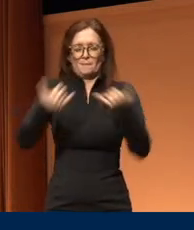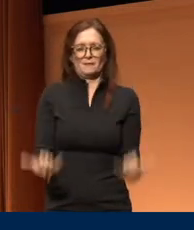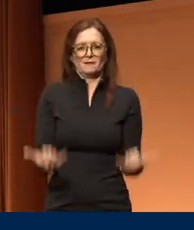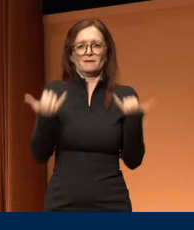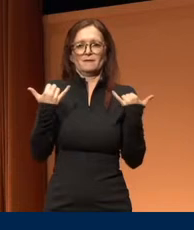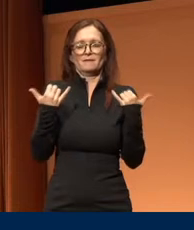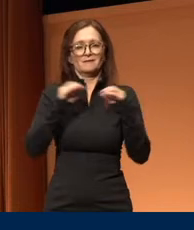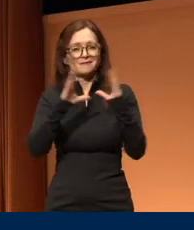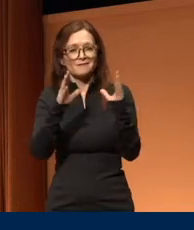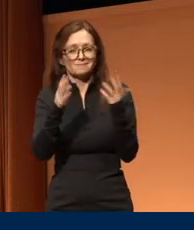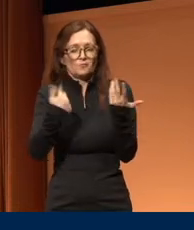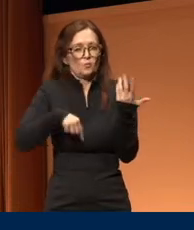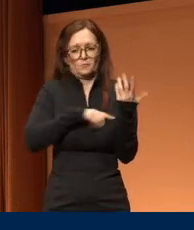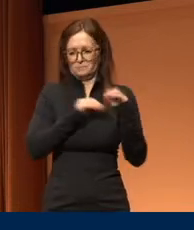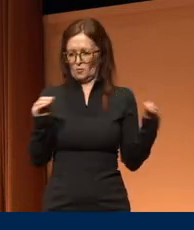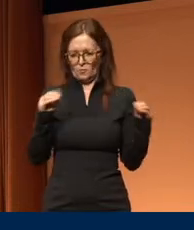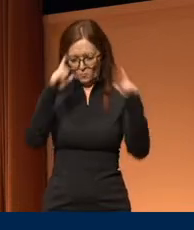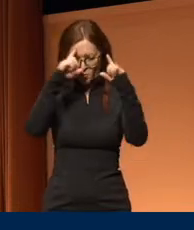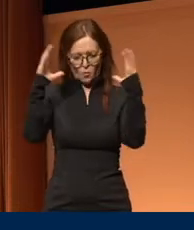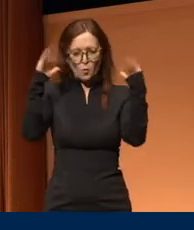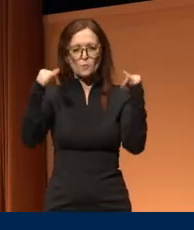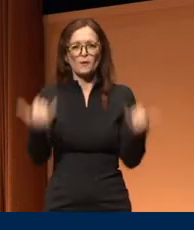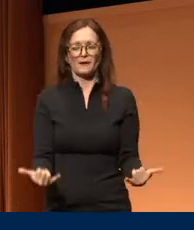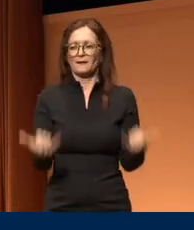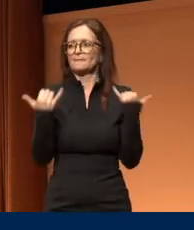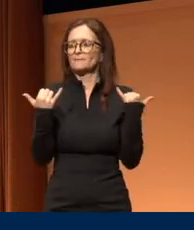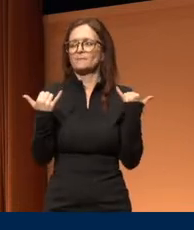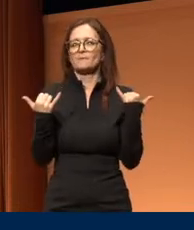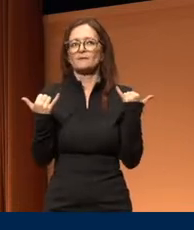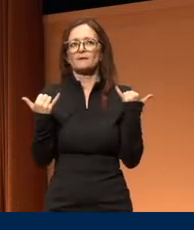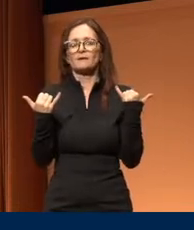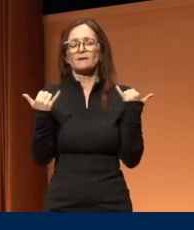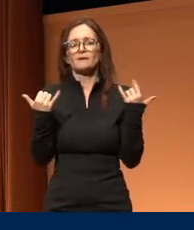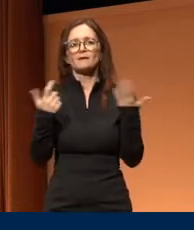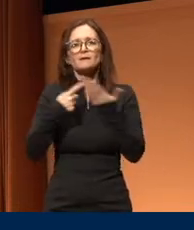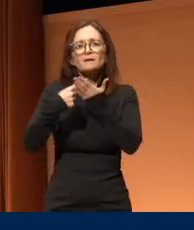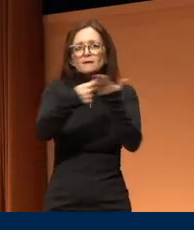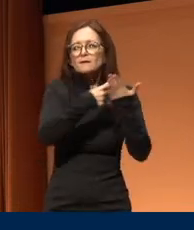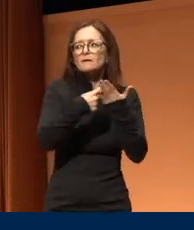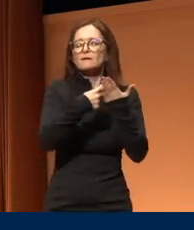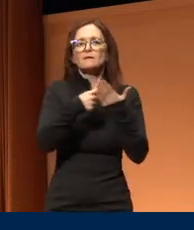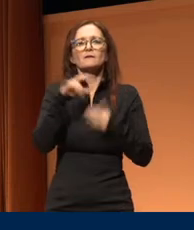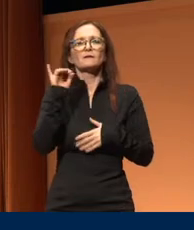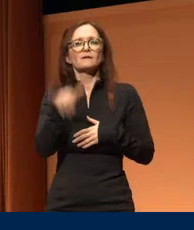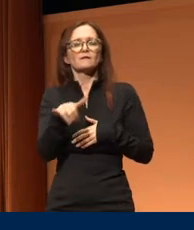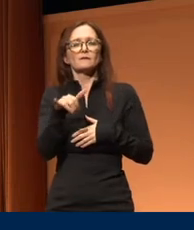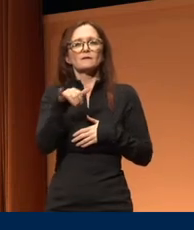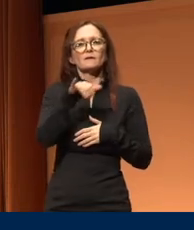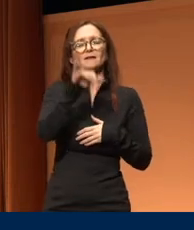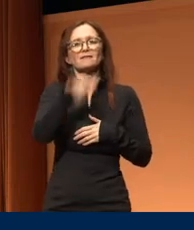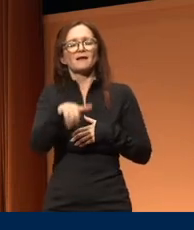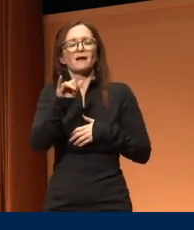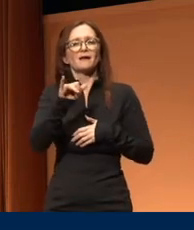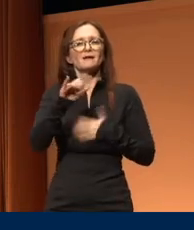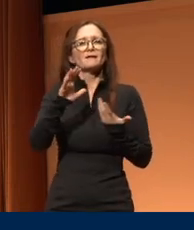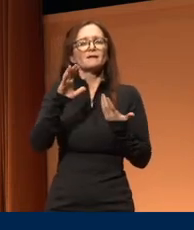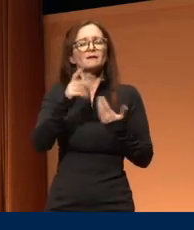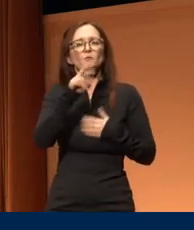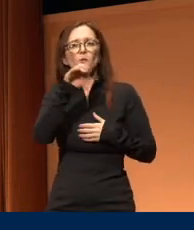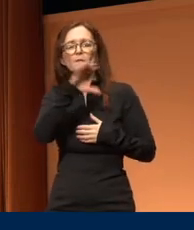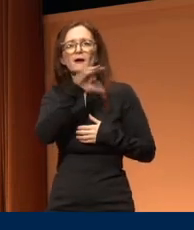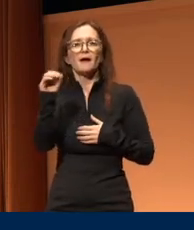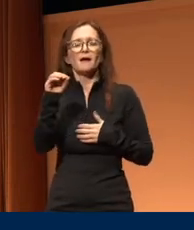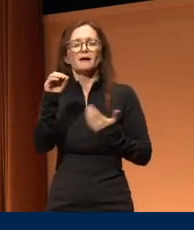it clearly lacks both. I had the idea for this talk while watching an adaptation of Romeo and Juliet at the Almeida Theatre